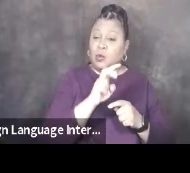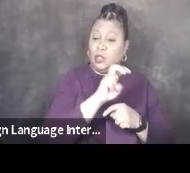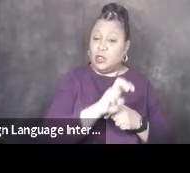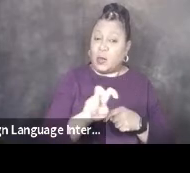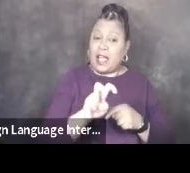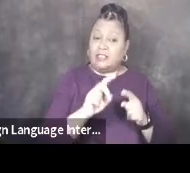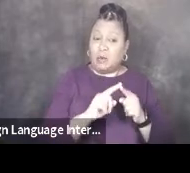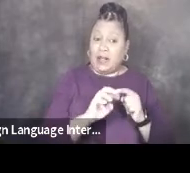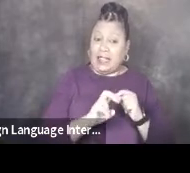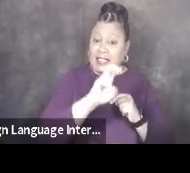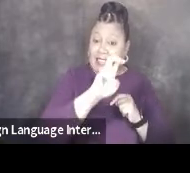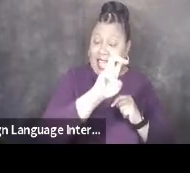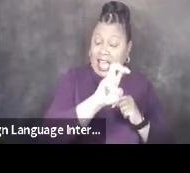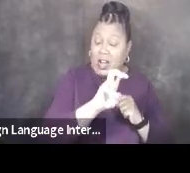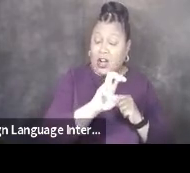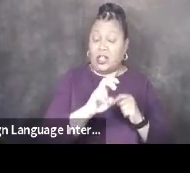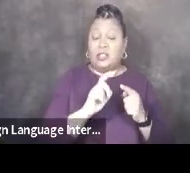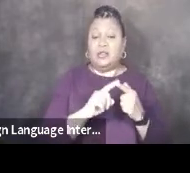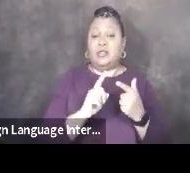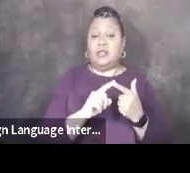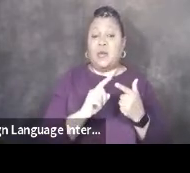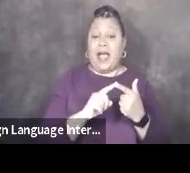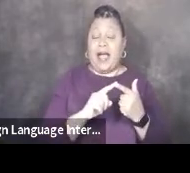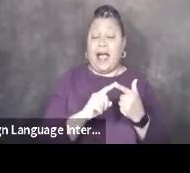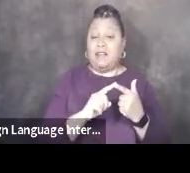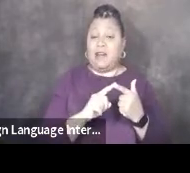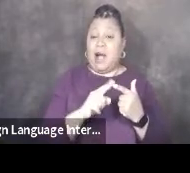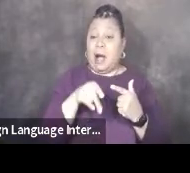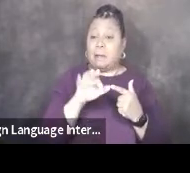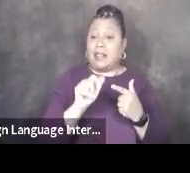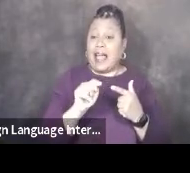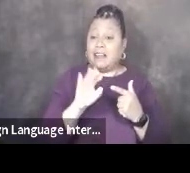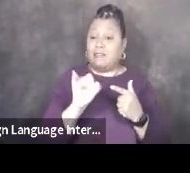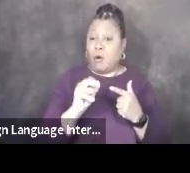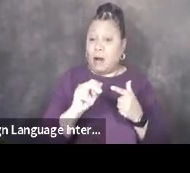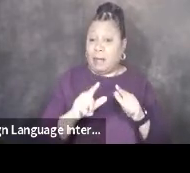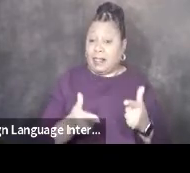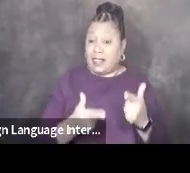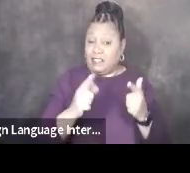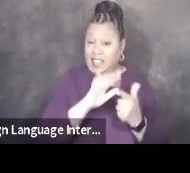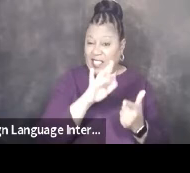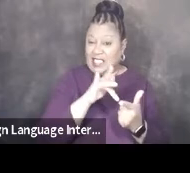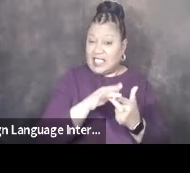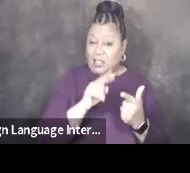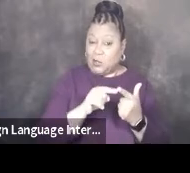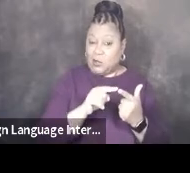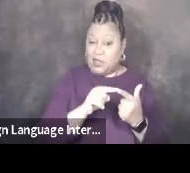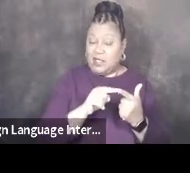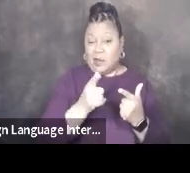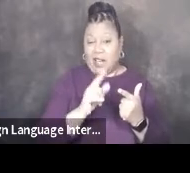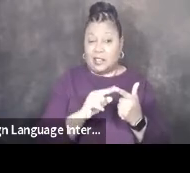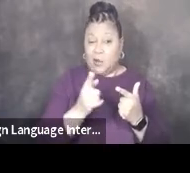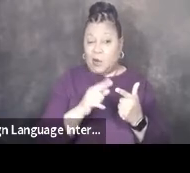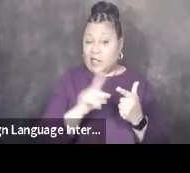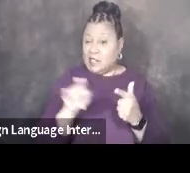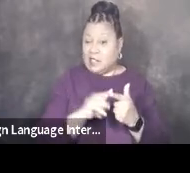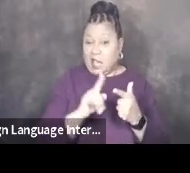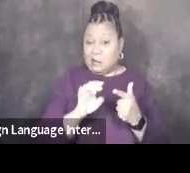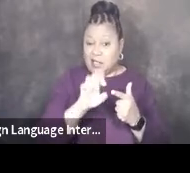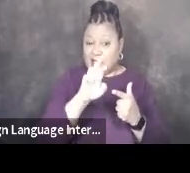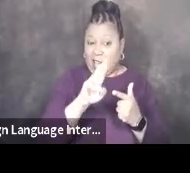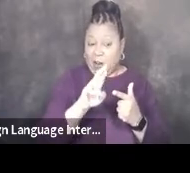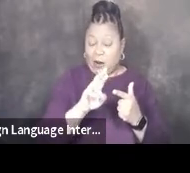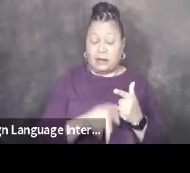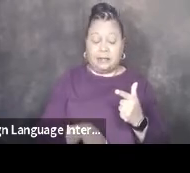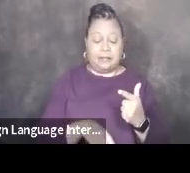transverses a stair. You have a platform lift in the center, which kind of goes along the same stair a chair lift